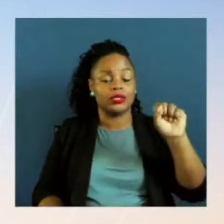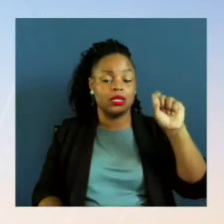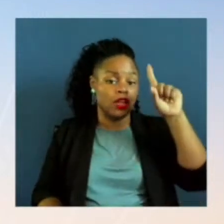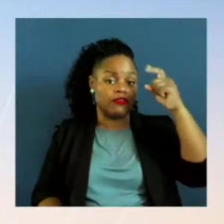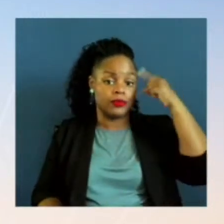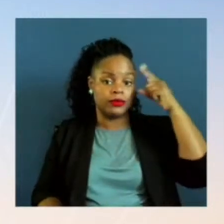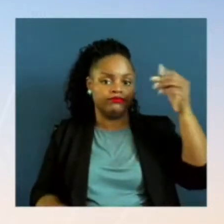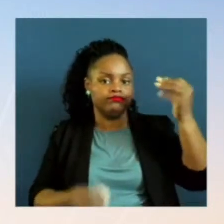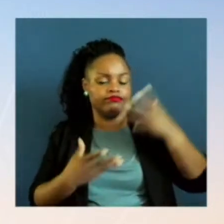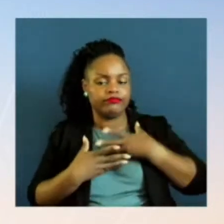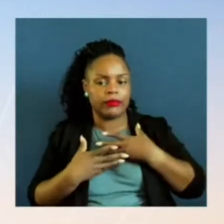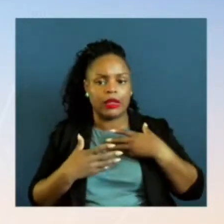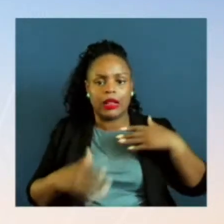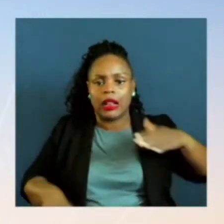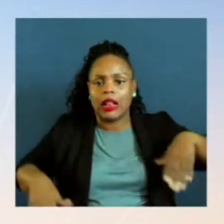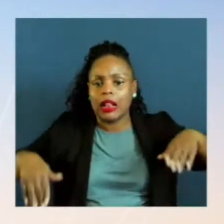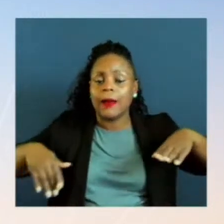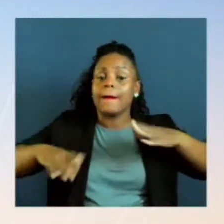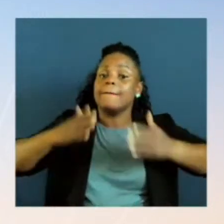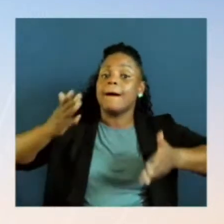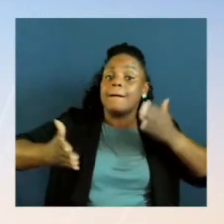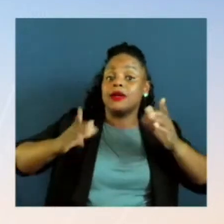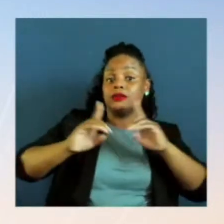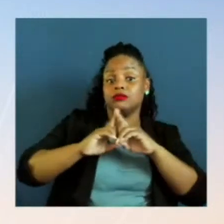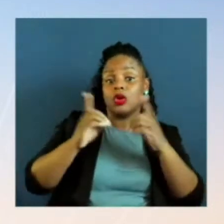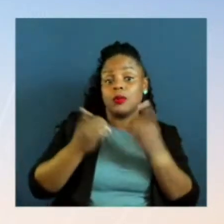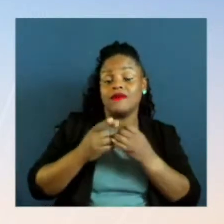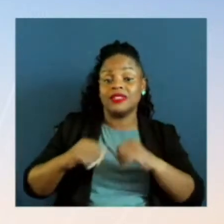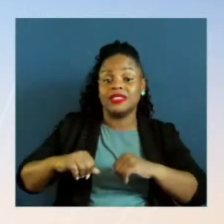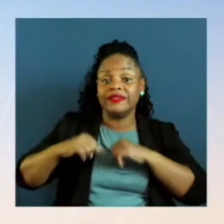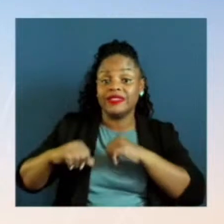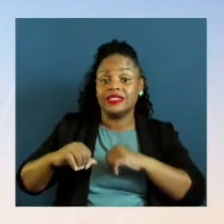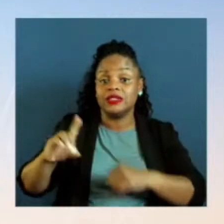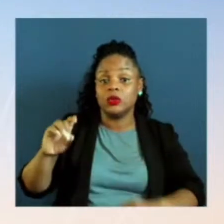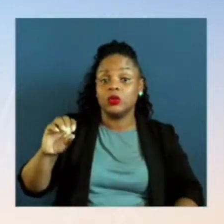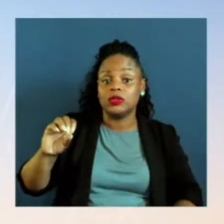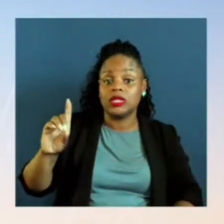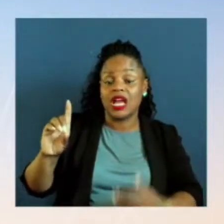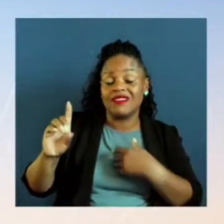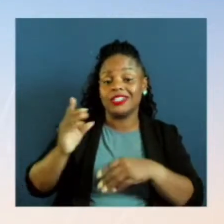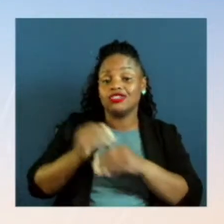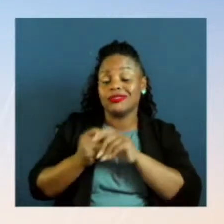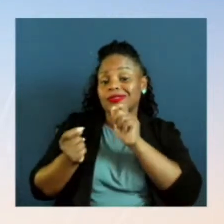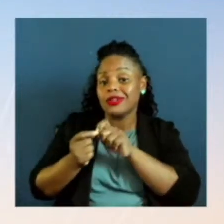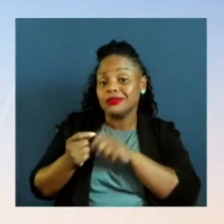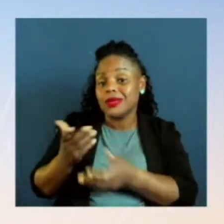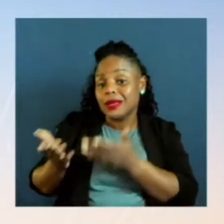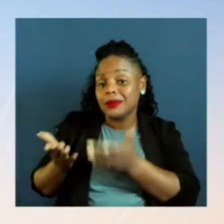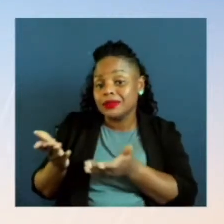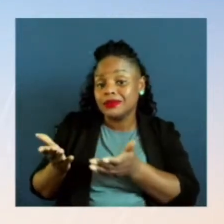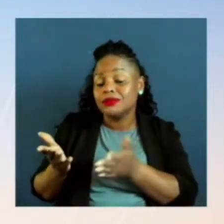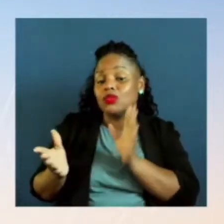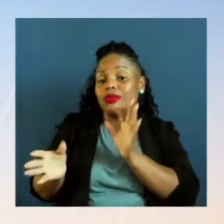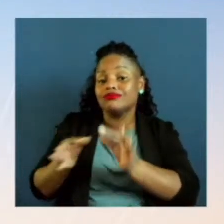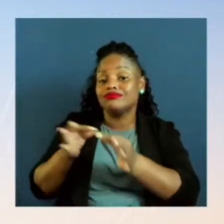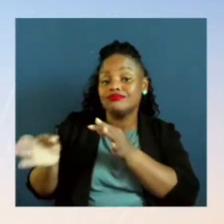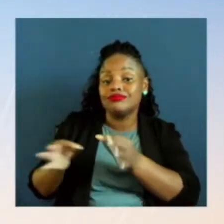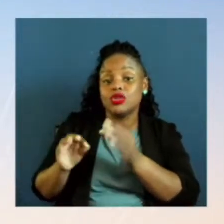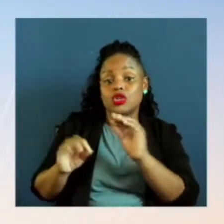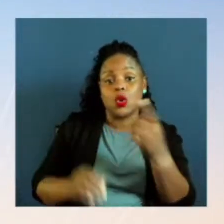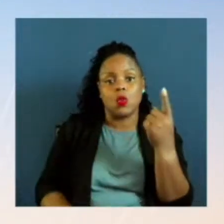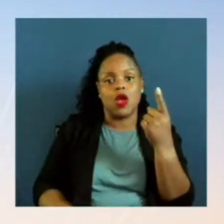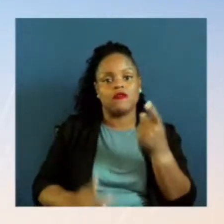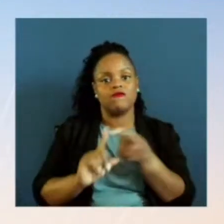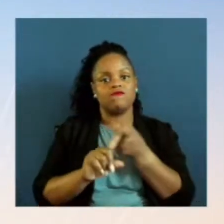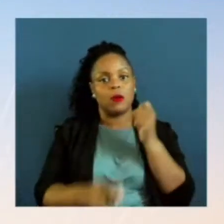and others who might have additional details. But what I would note here, Jackie, is no one is saying from the federal government, no one, the President, the Secretary